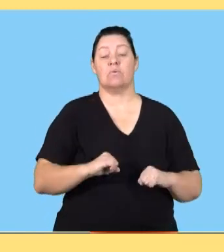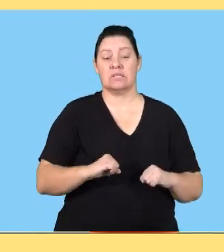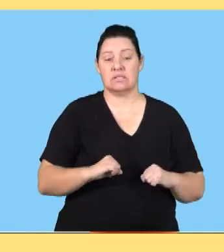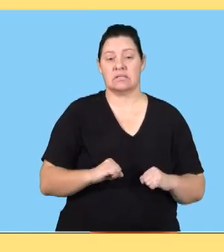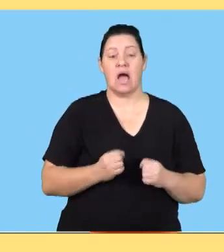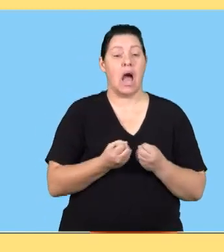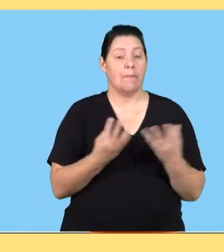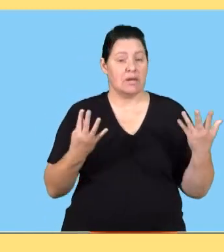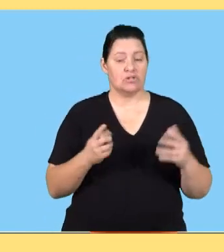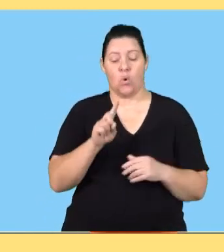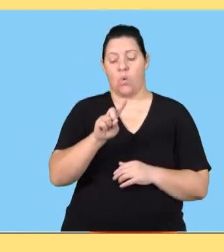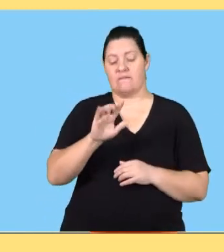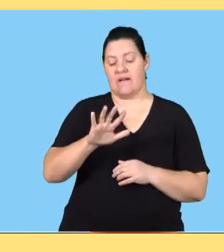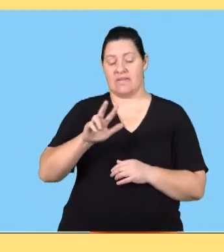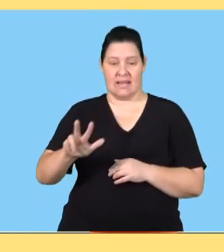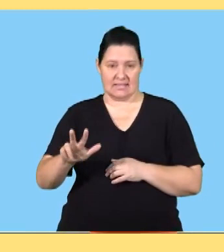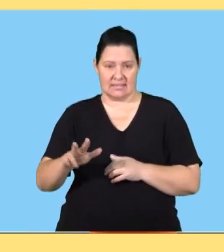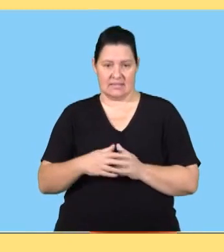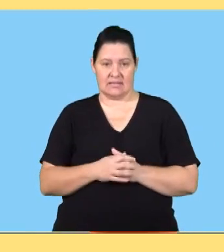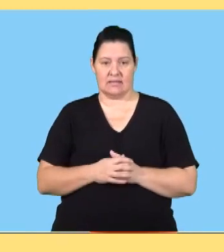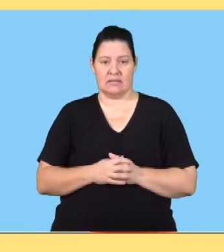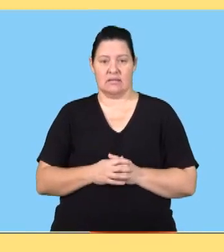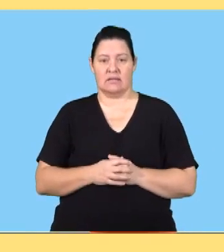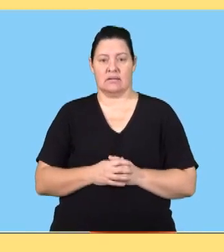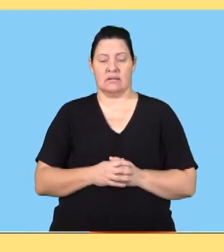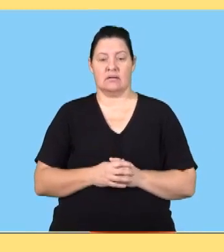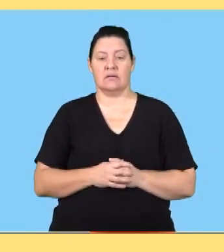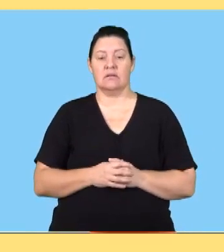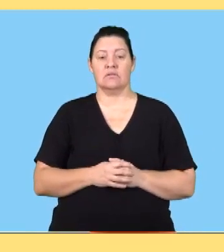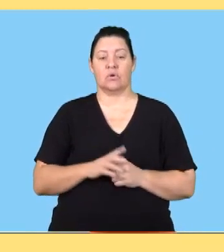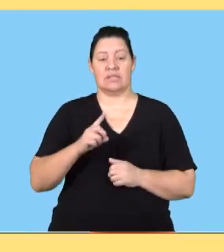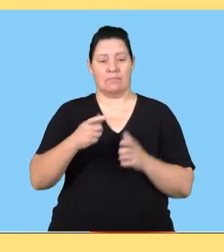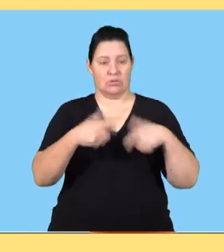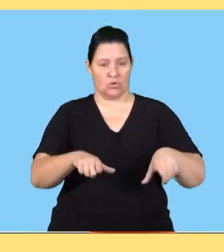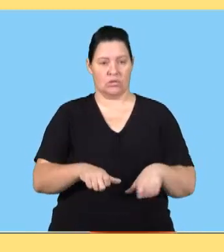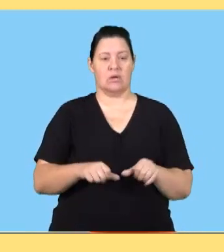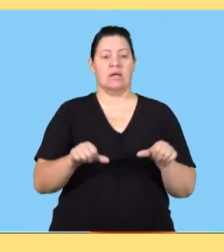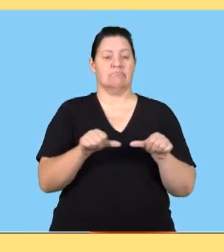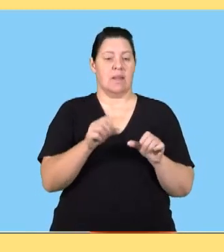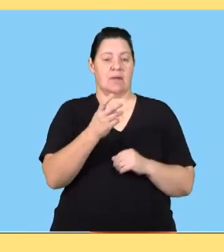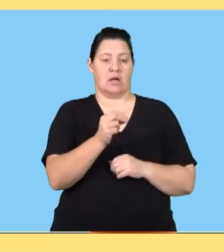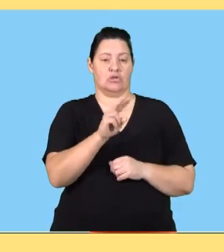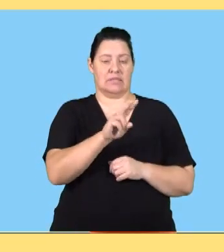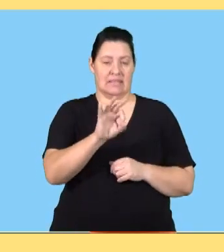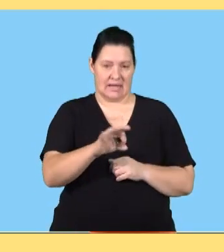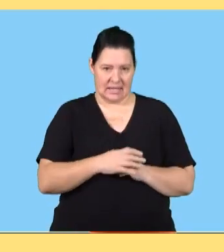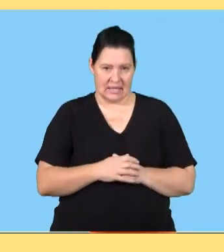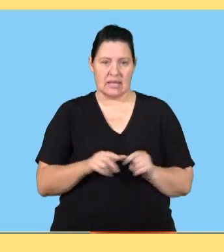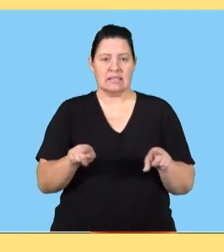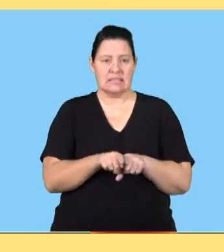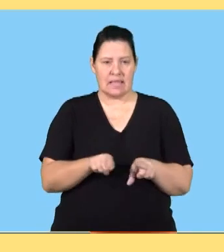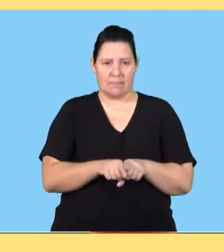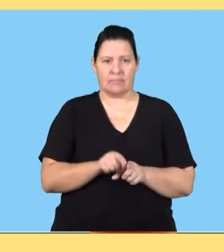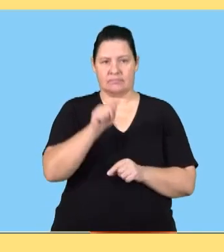allowance of 158. So I'll come here now. My debit note is number 23. So it is the